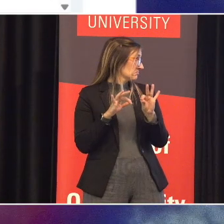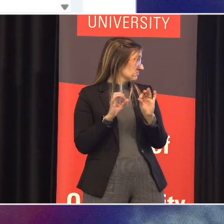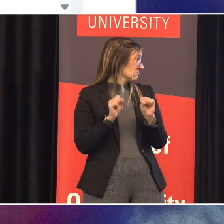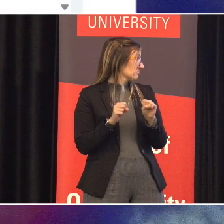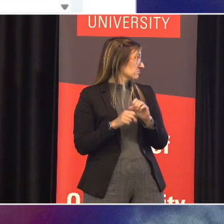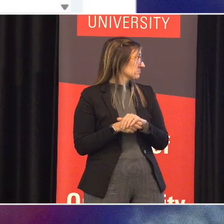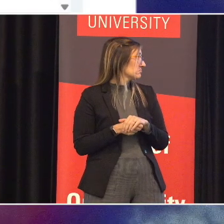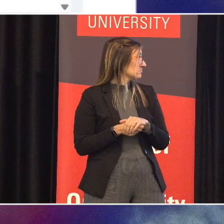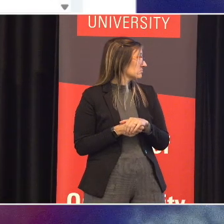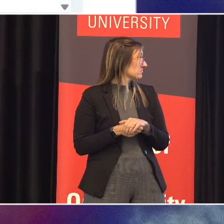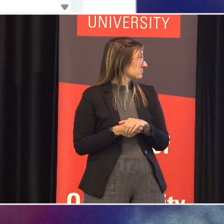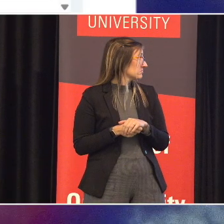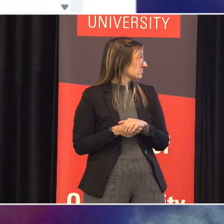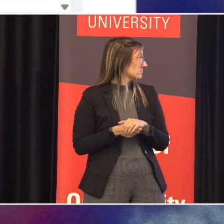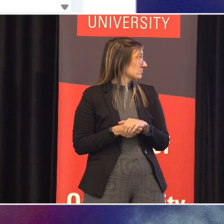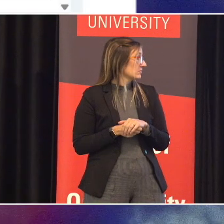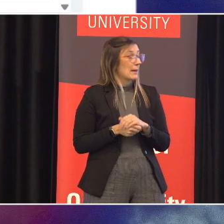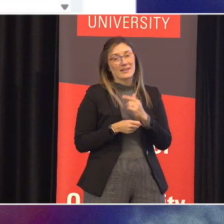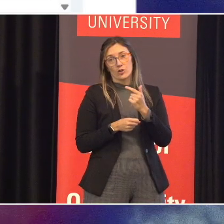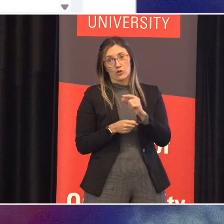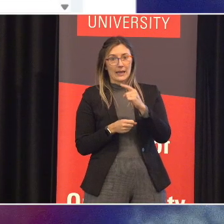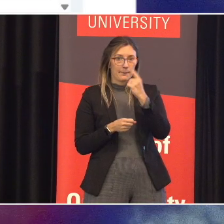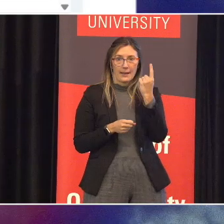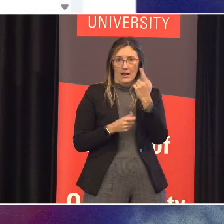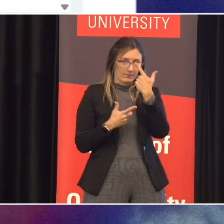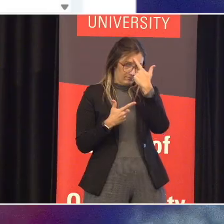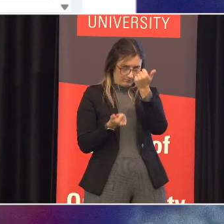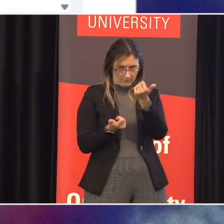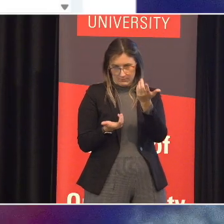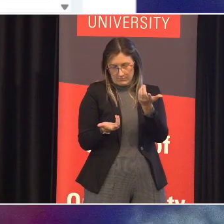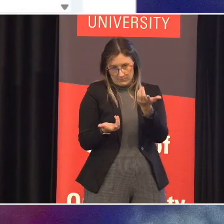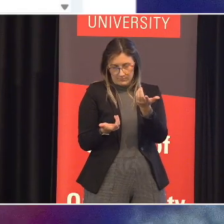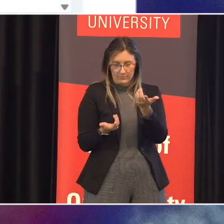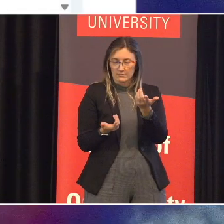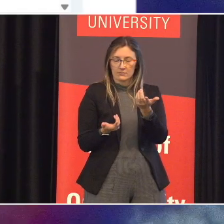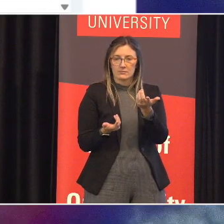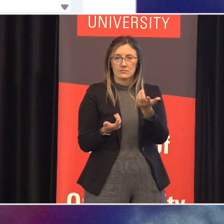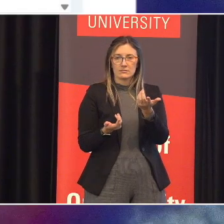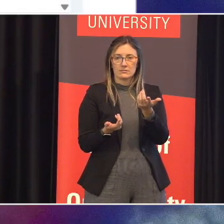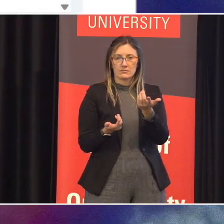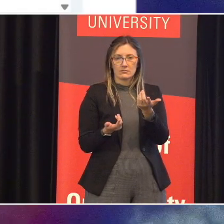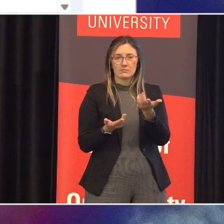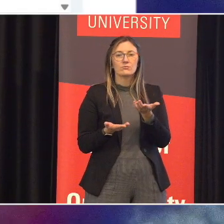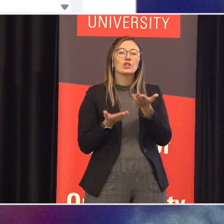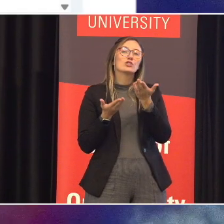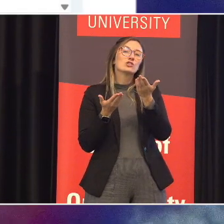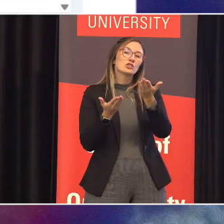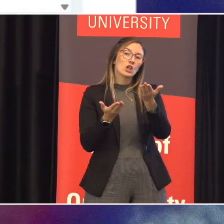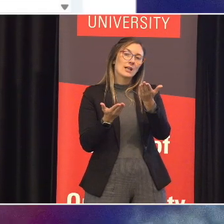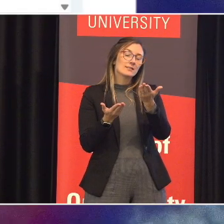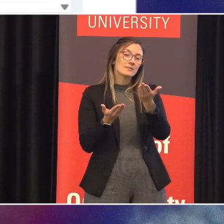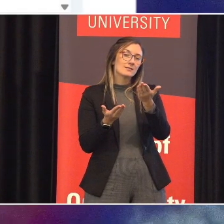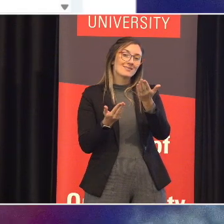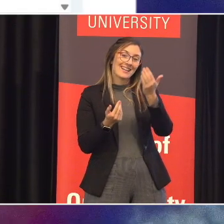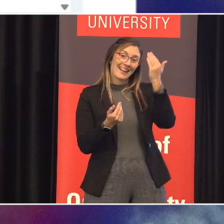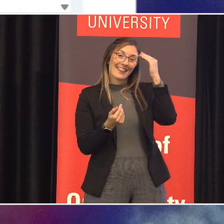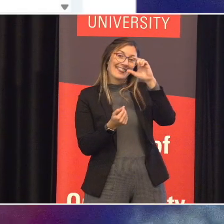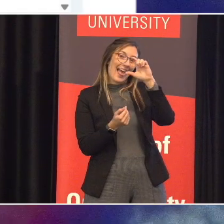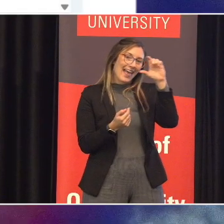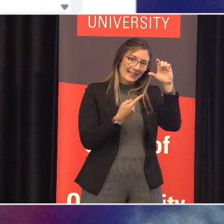If you want to make it green, you can make it black, you can make it anything you want. But I would say make your heading that